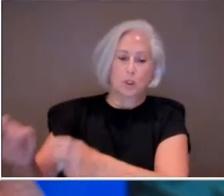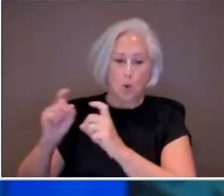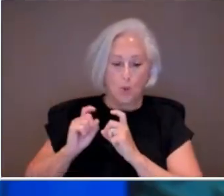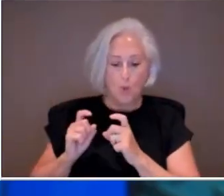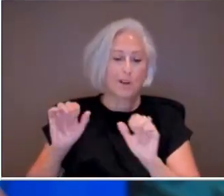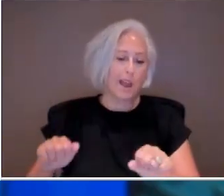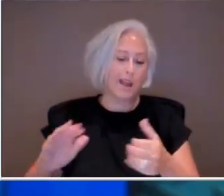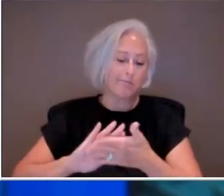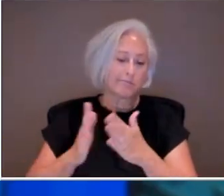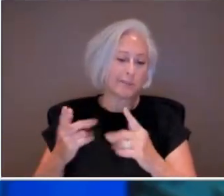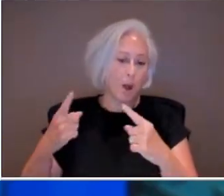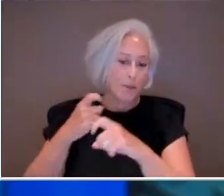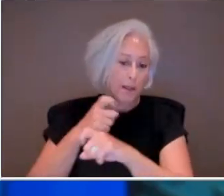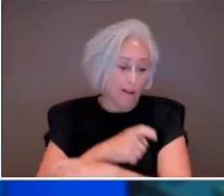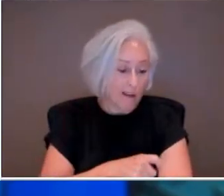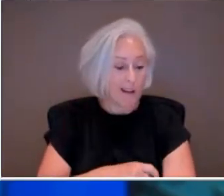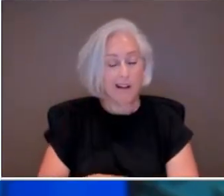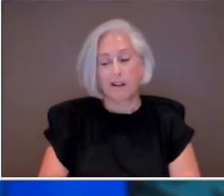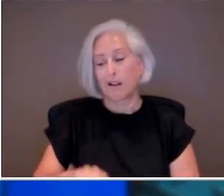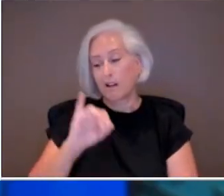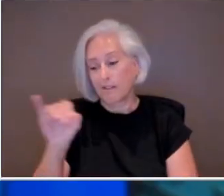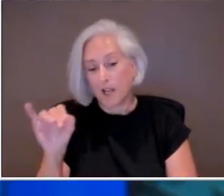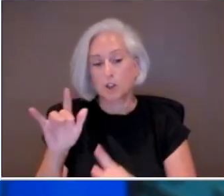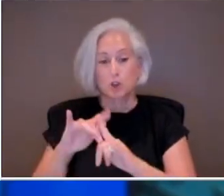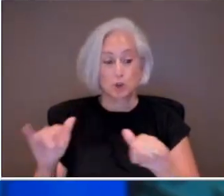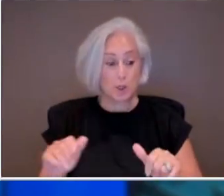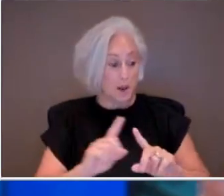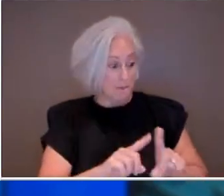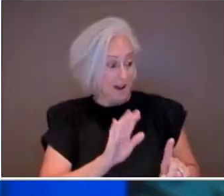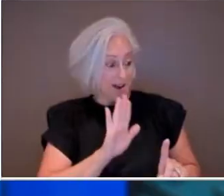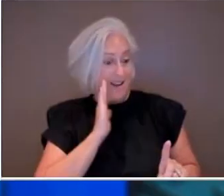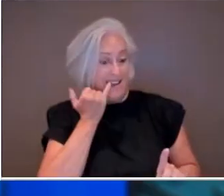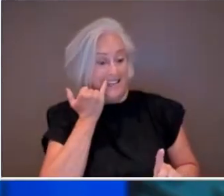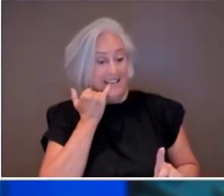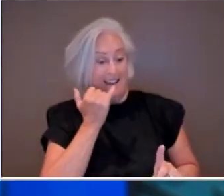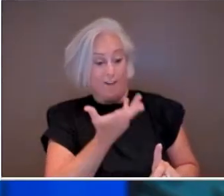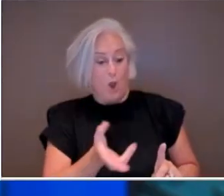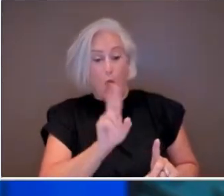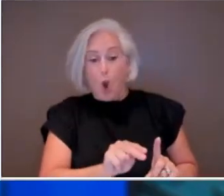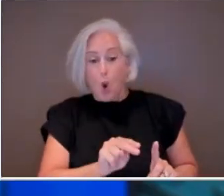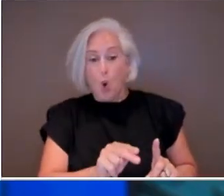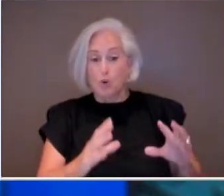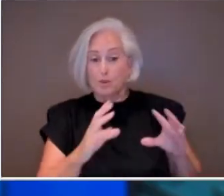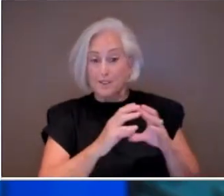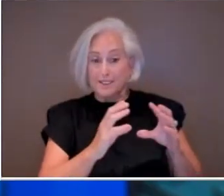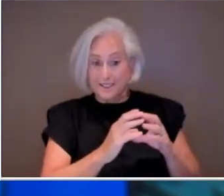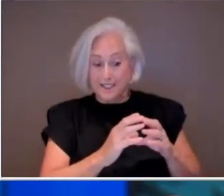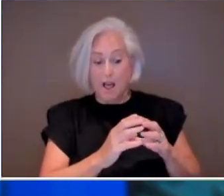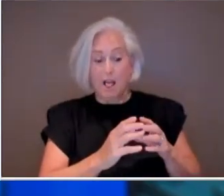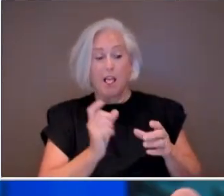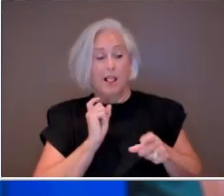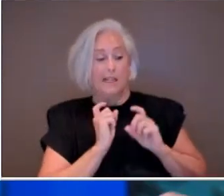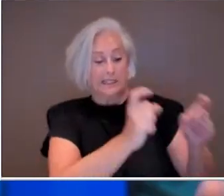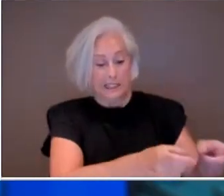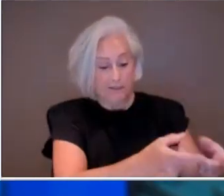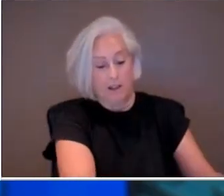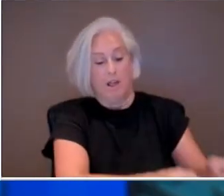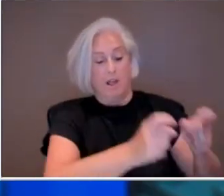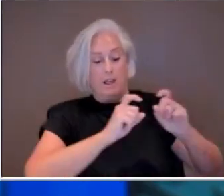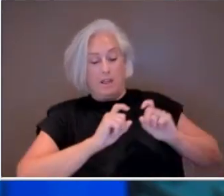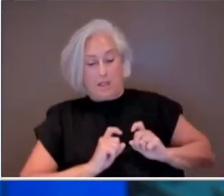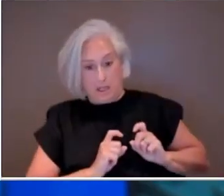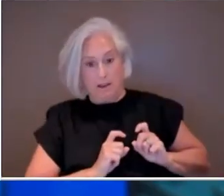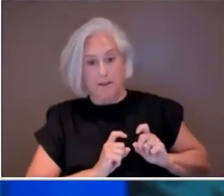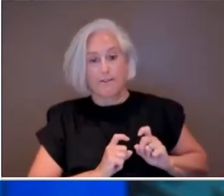The autologous transplant have a very good benefit because these risk of graft versus host disease is not present there. And the goal here is that the